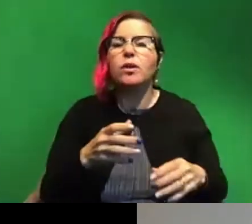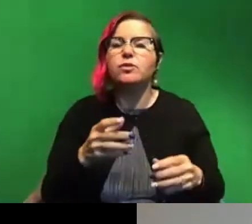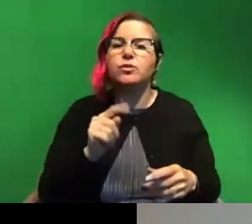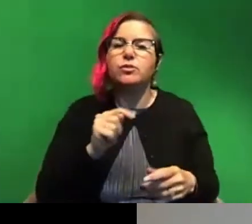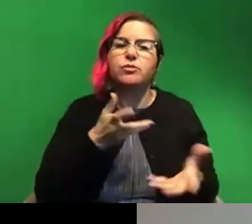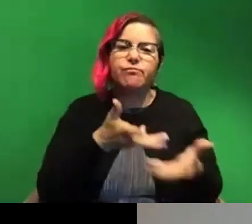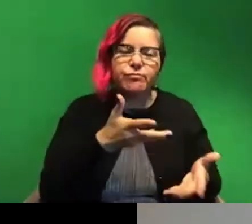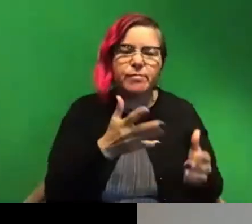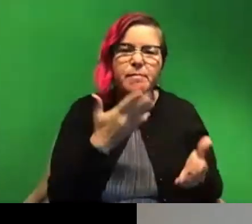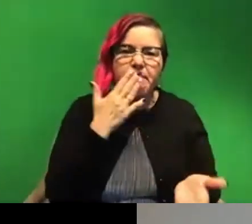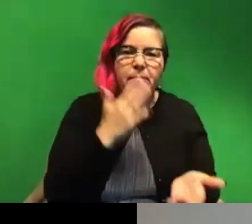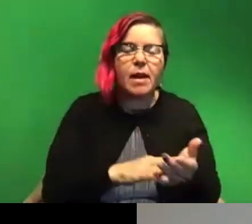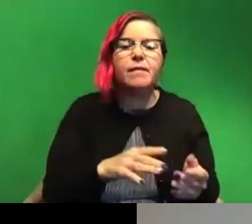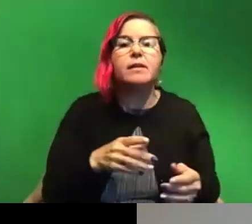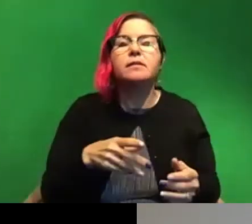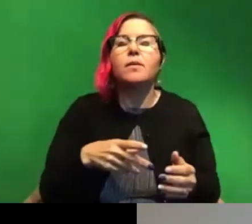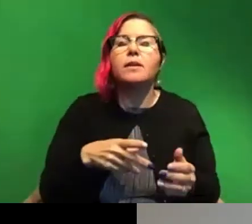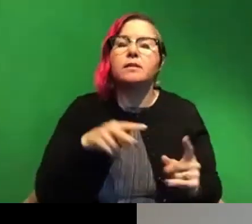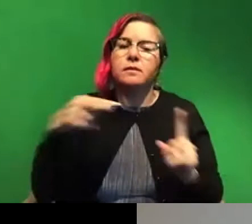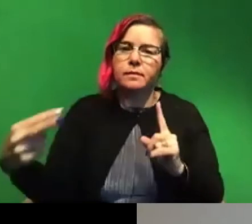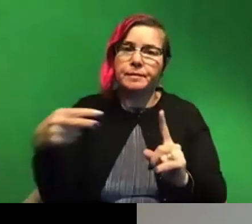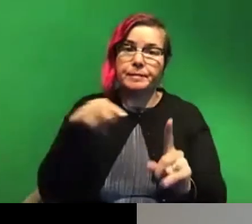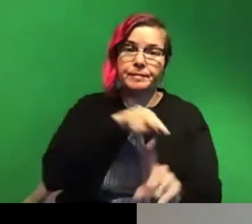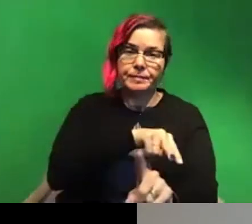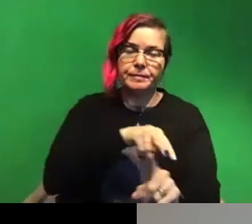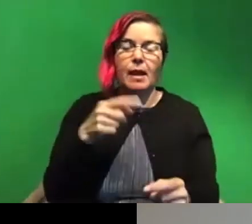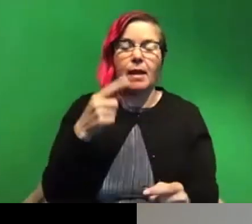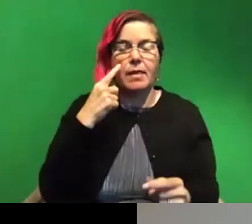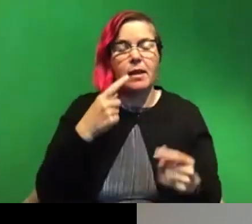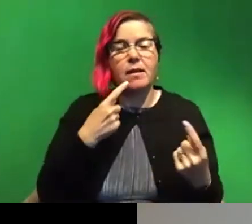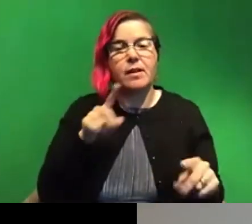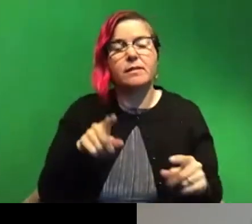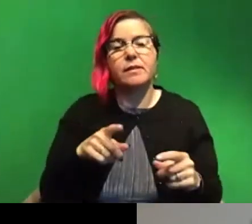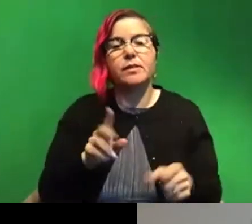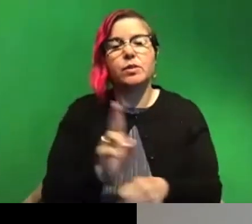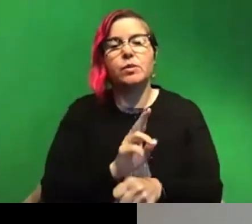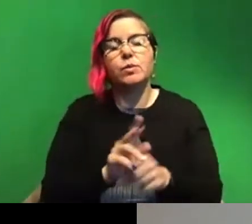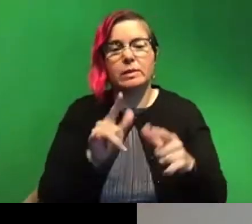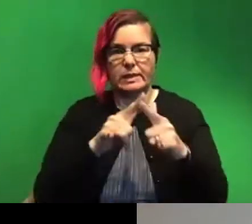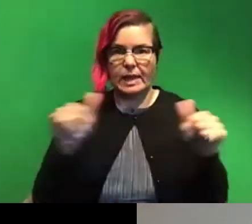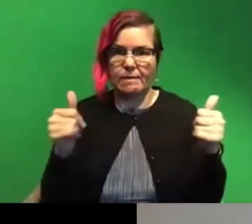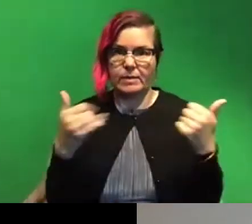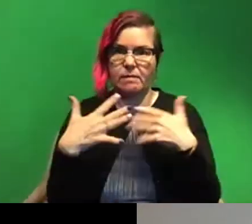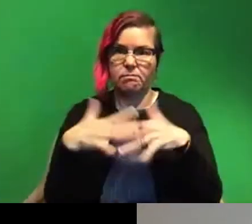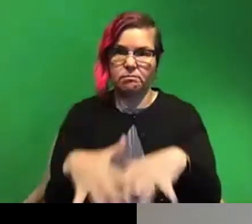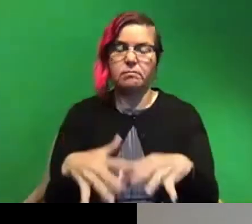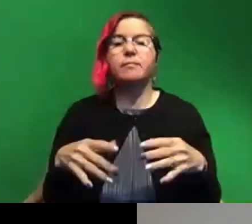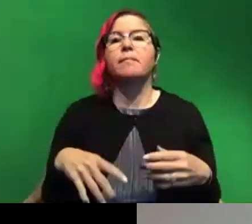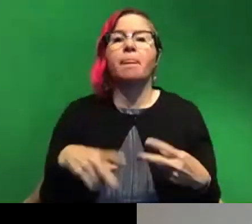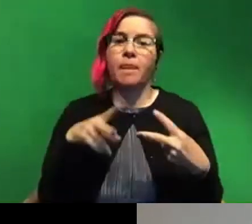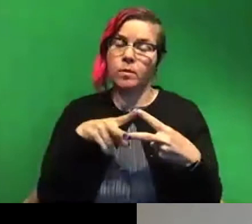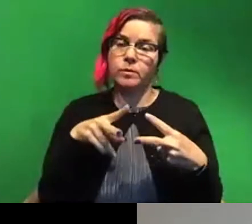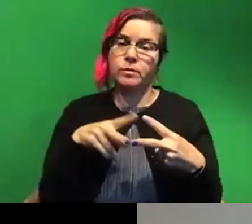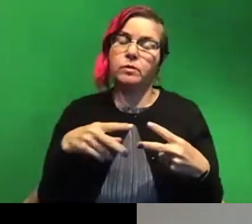And so if you take this dual approach, I think most effectively used widely and simultaneously, I'm a